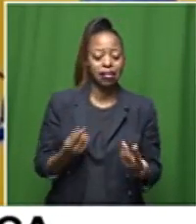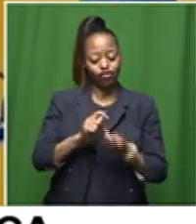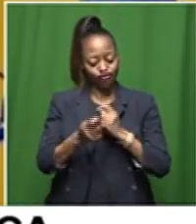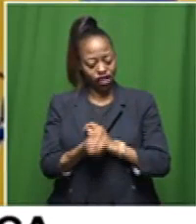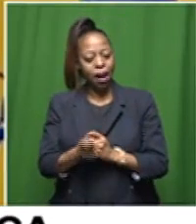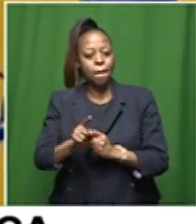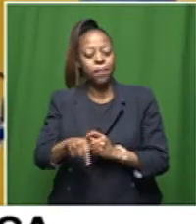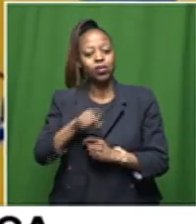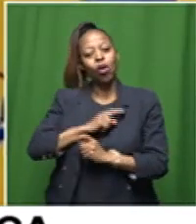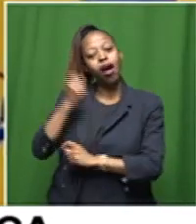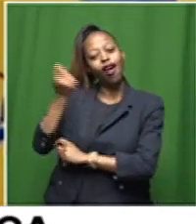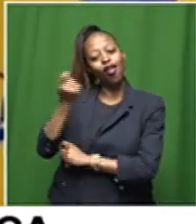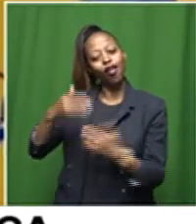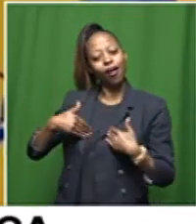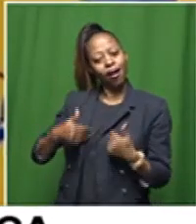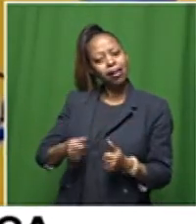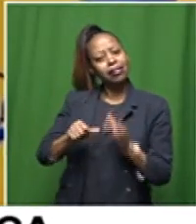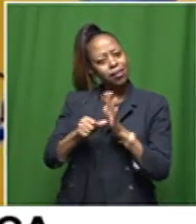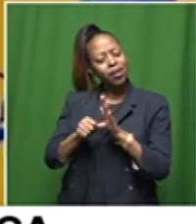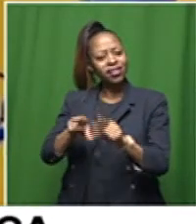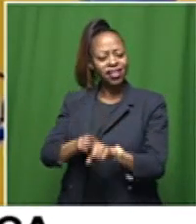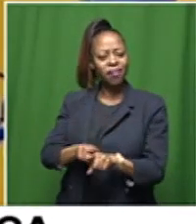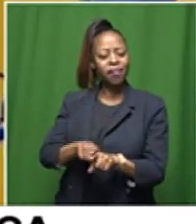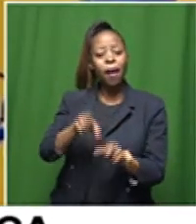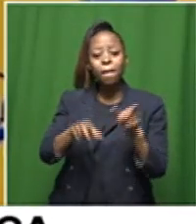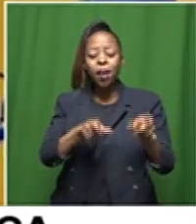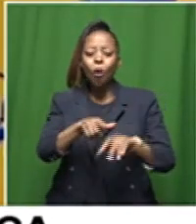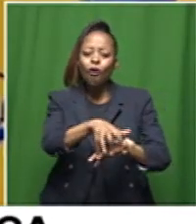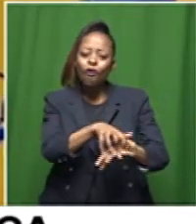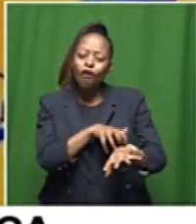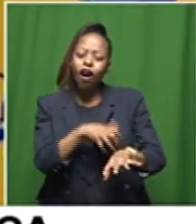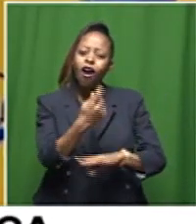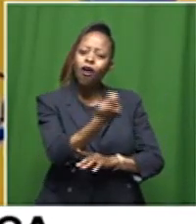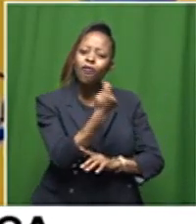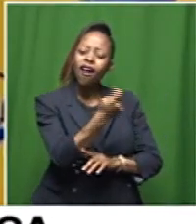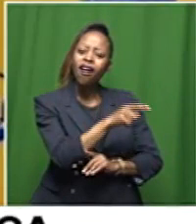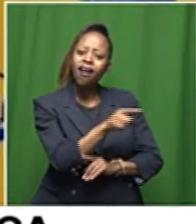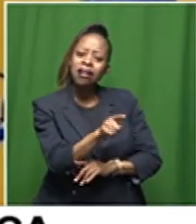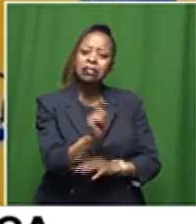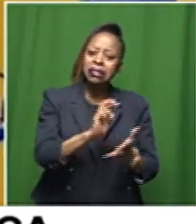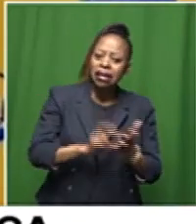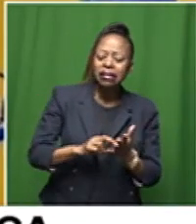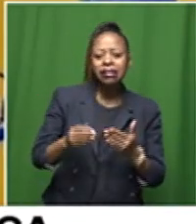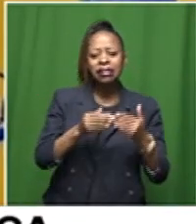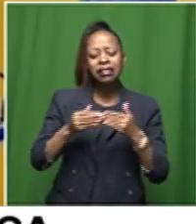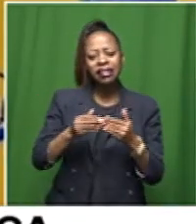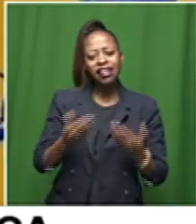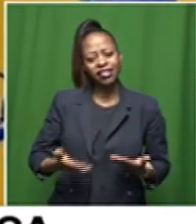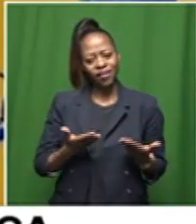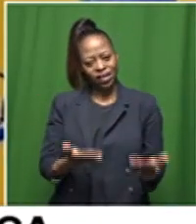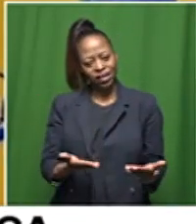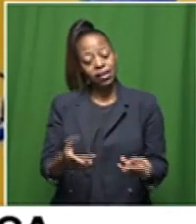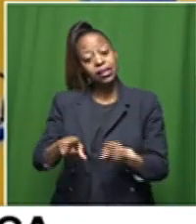the rural health equally matters. People in the rural areas, they equally deserve healthcare services. Now, we